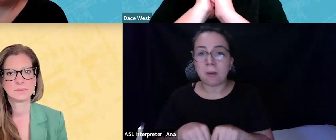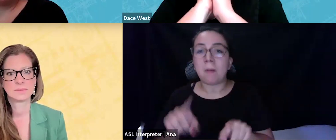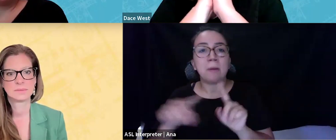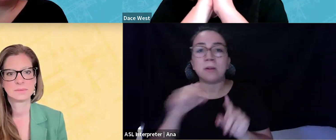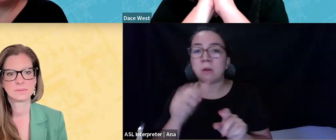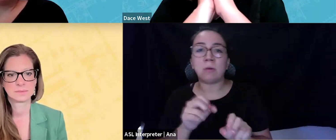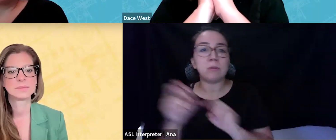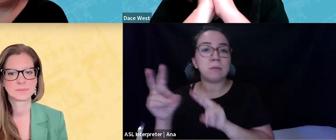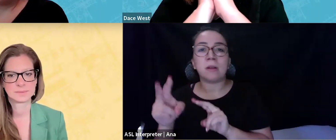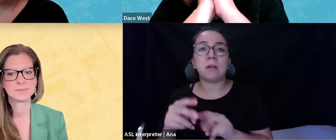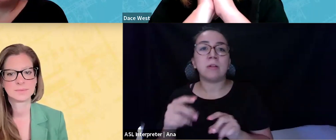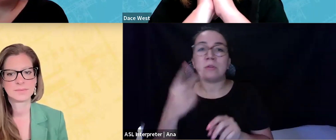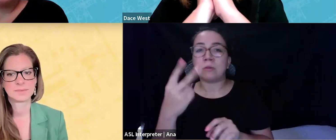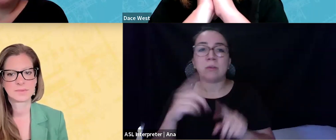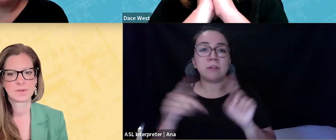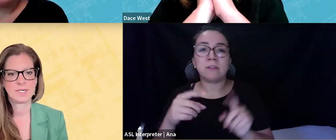grant proposals.